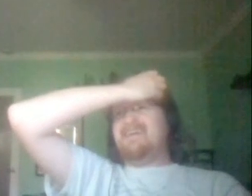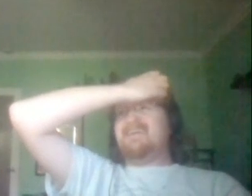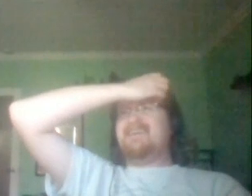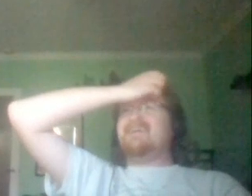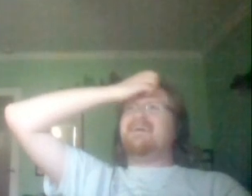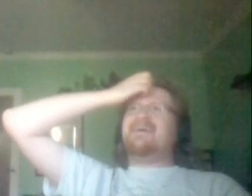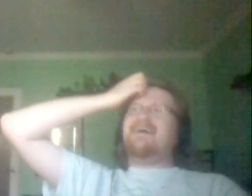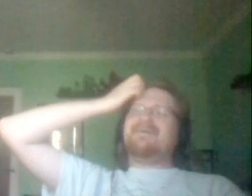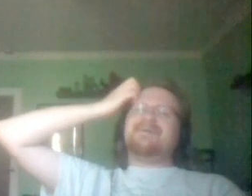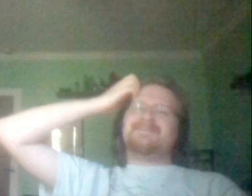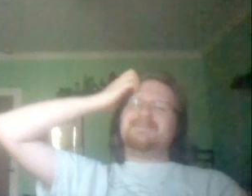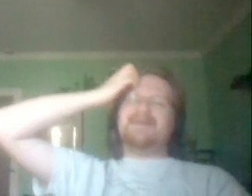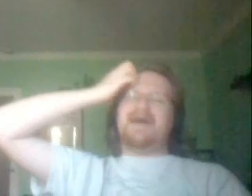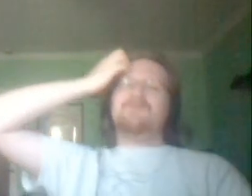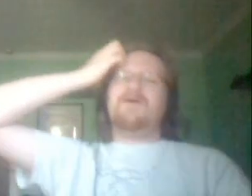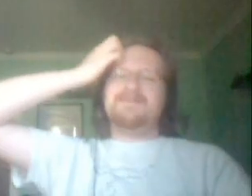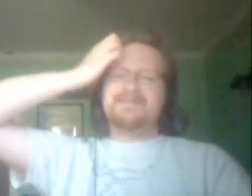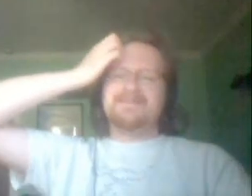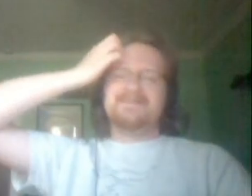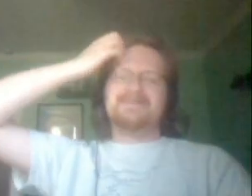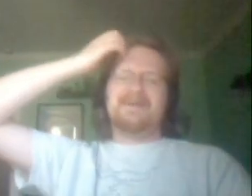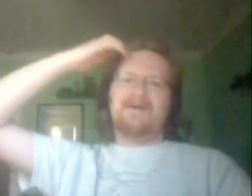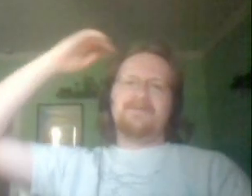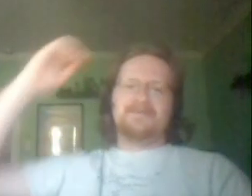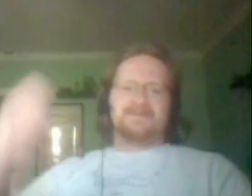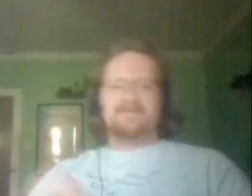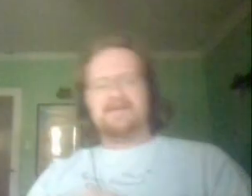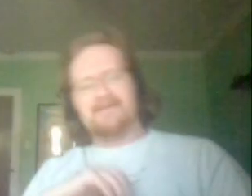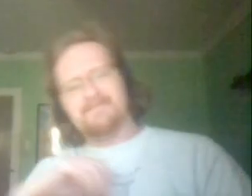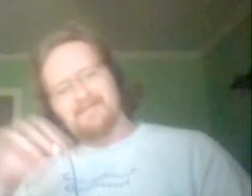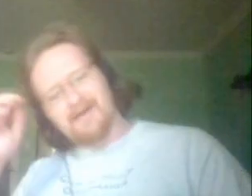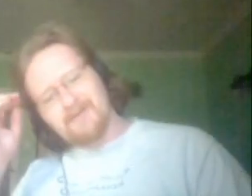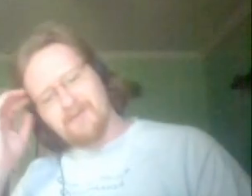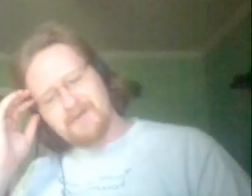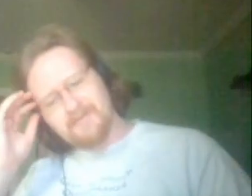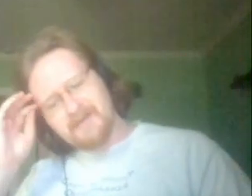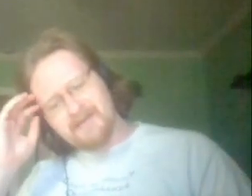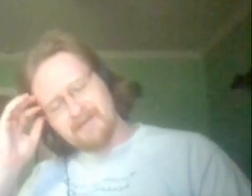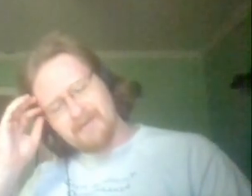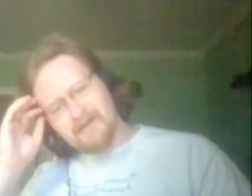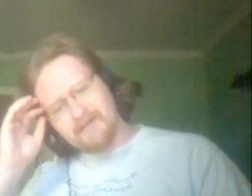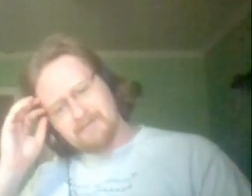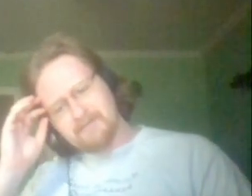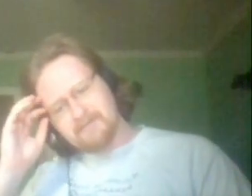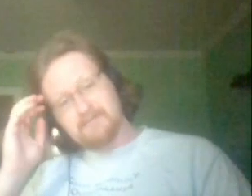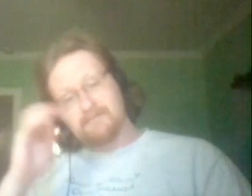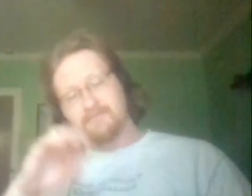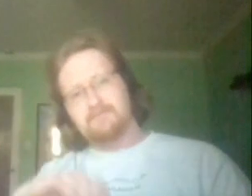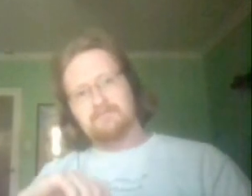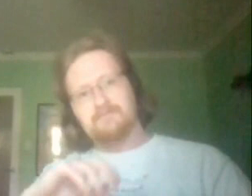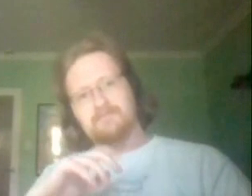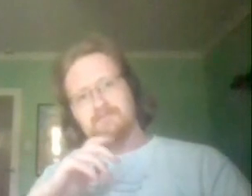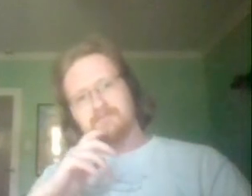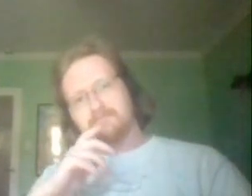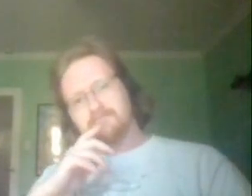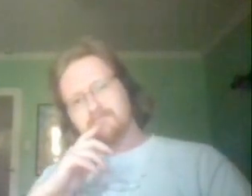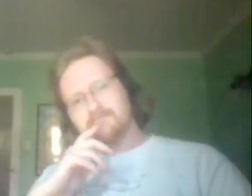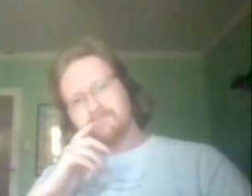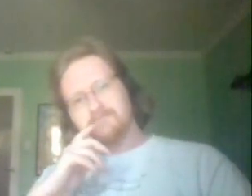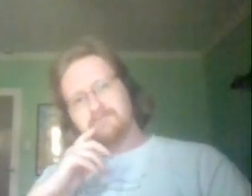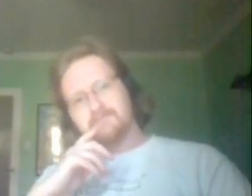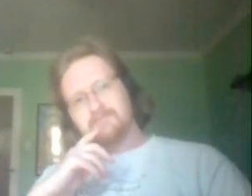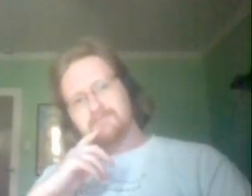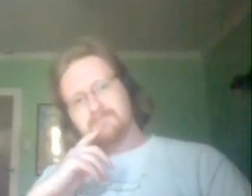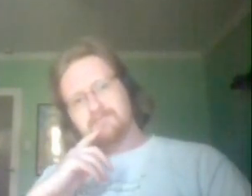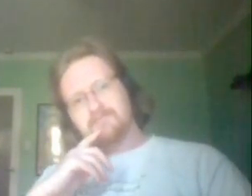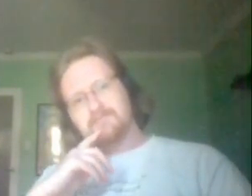Okay. Okay, so his eye was just itchy, and now everyone's gonna make an unwarranted big deal about it. Pause the movie. Pausing. What are